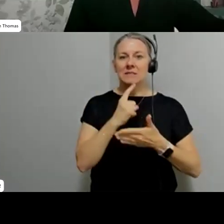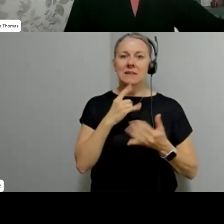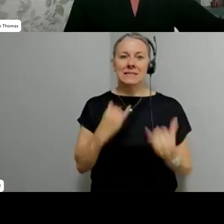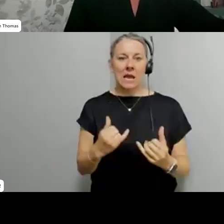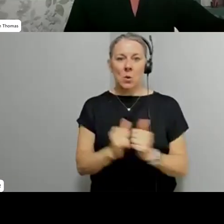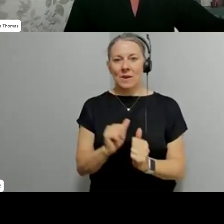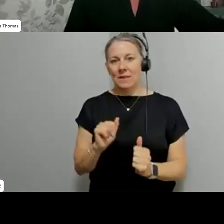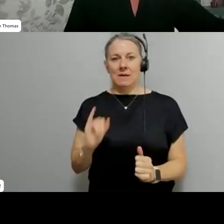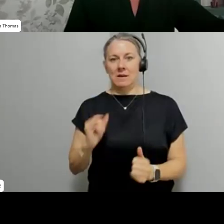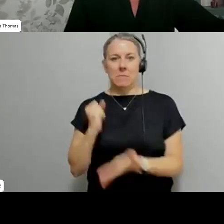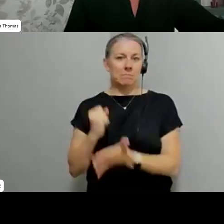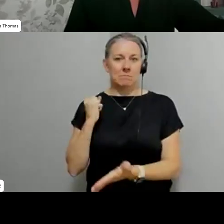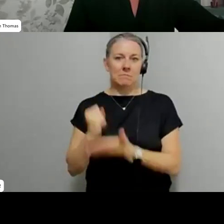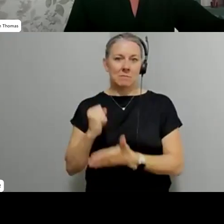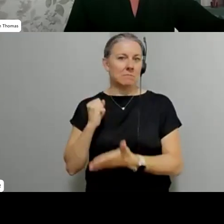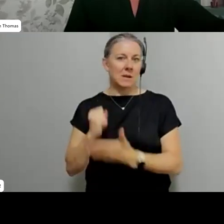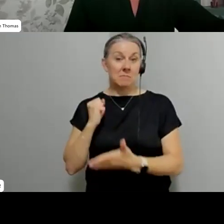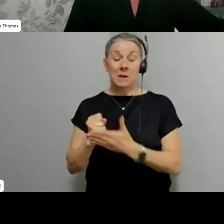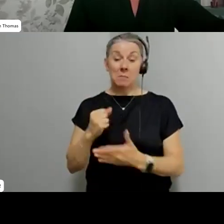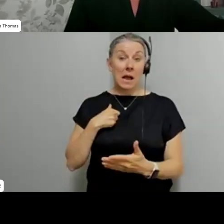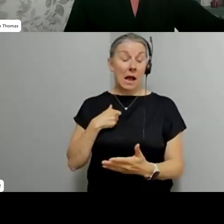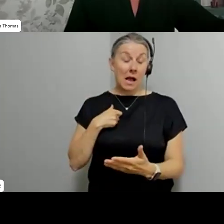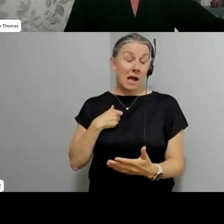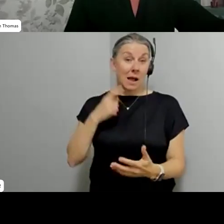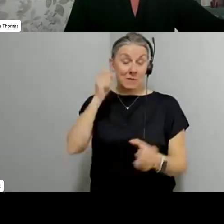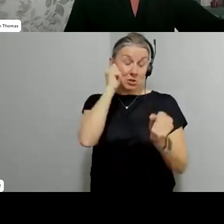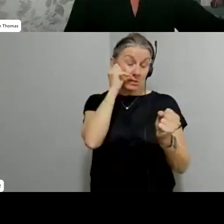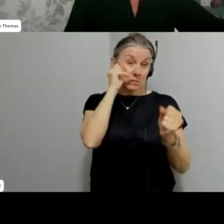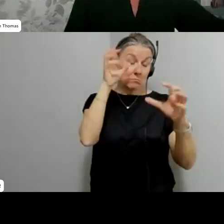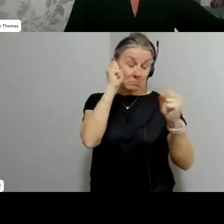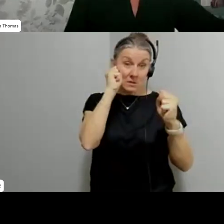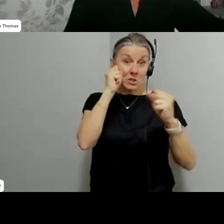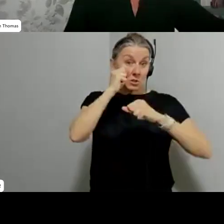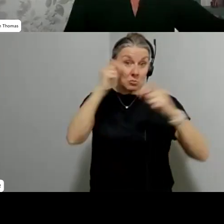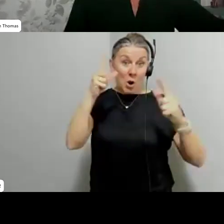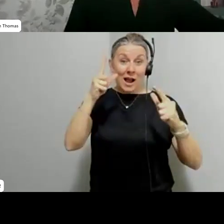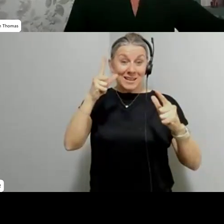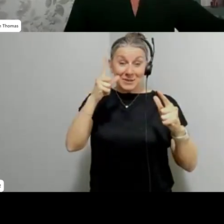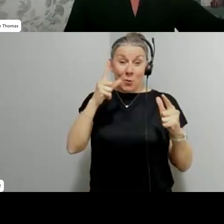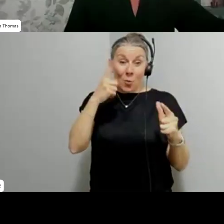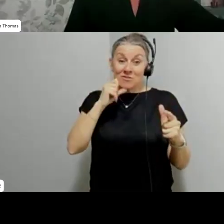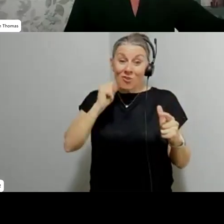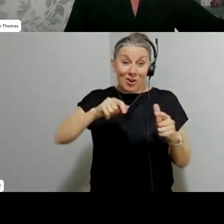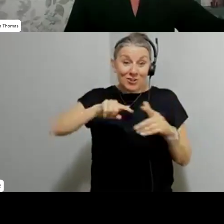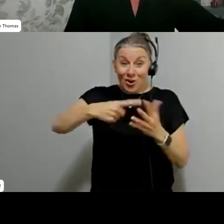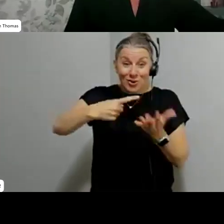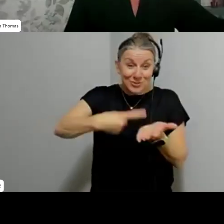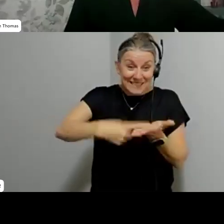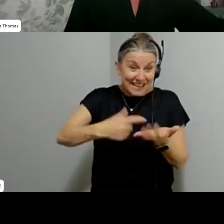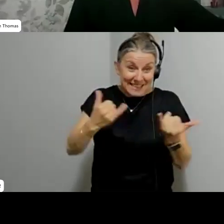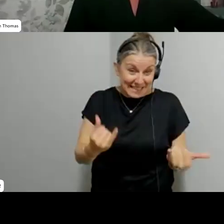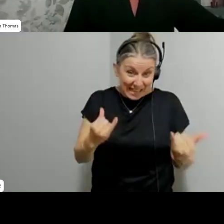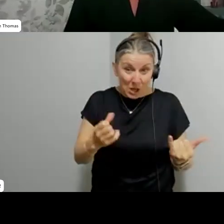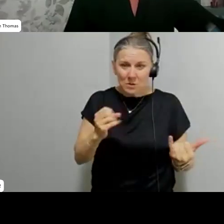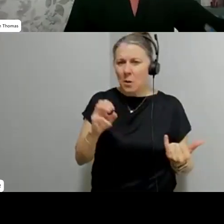we've gotten into the last 6 minutes without talking about AI. I'm going to bring some of those pieces together. And Margaret, I'm going to come